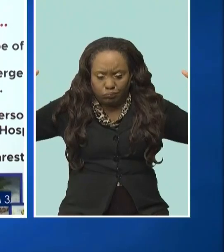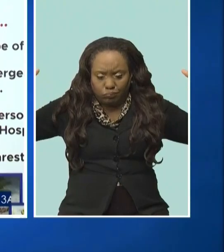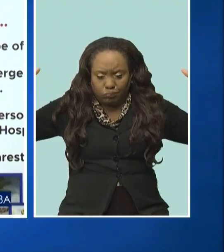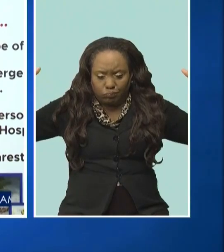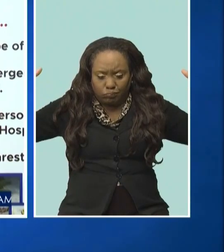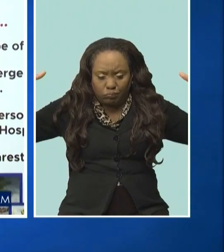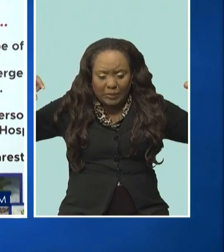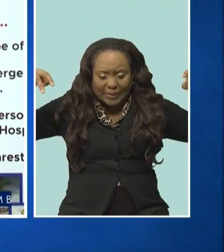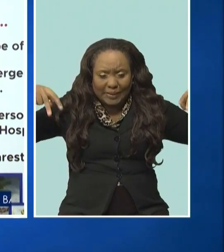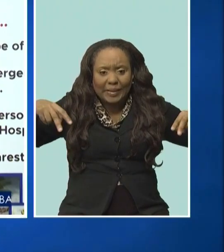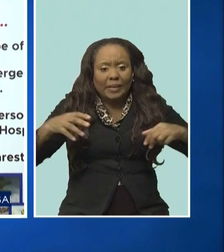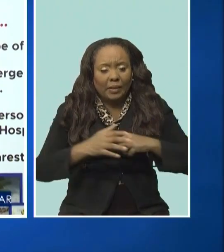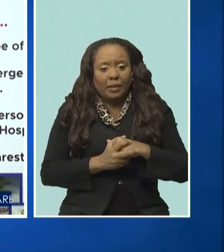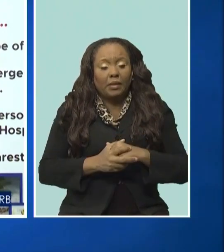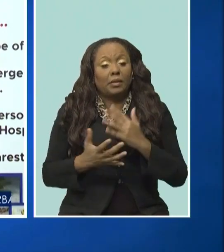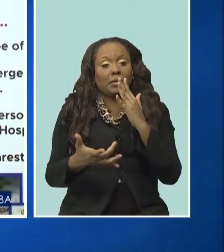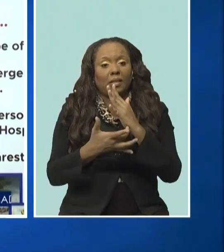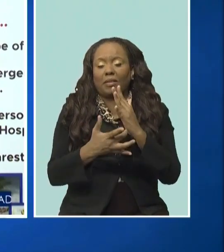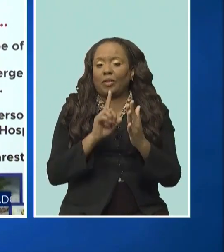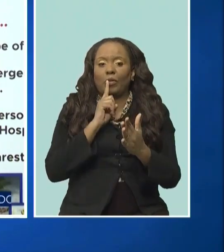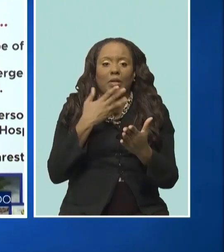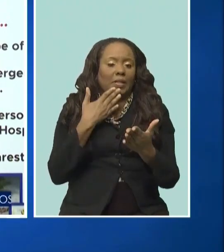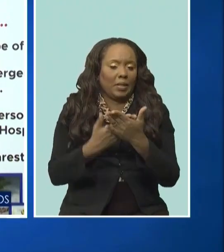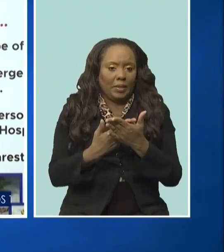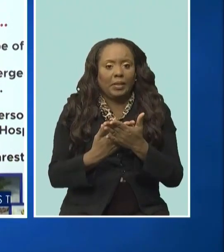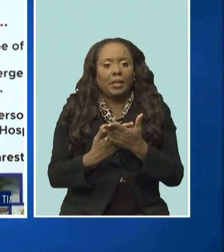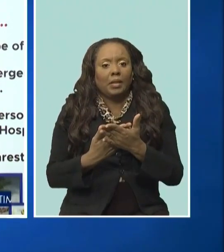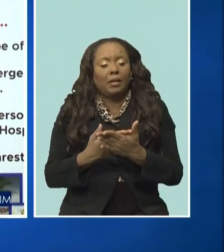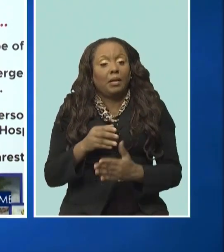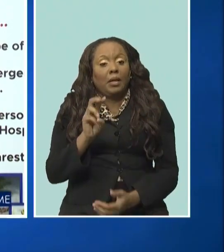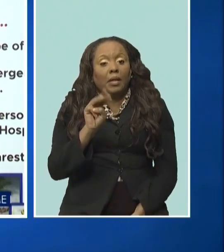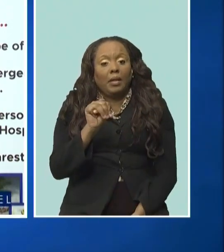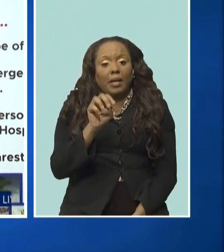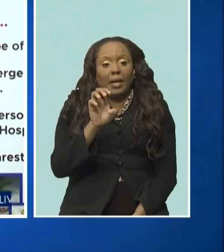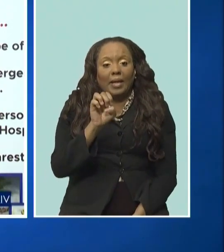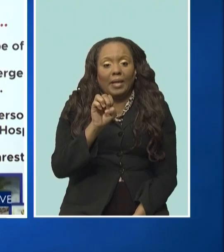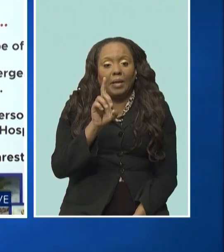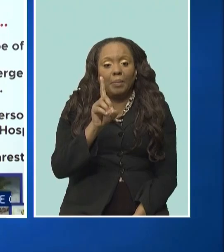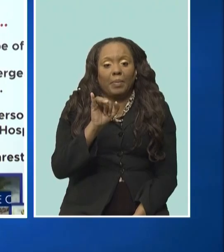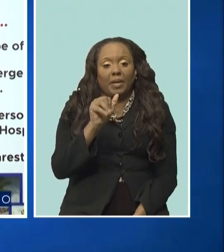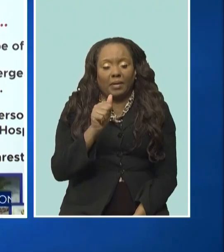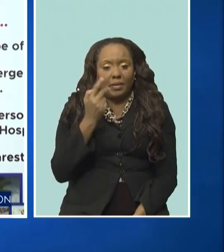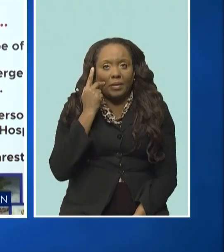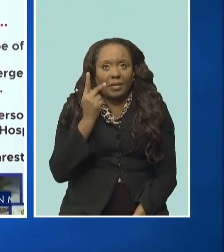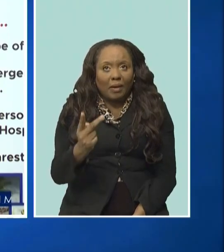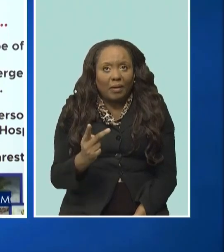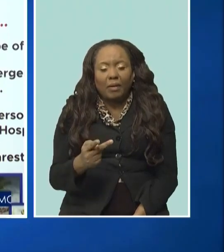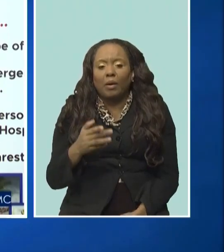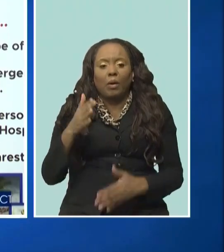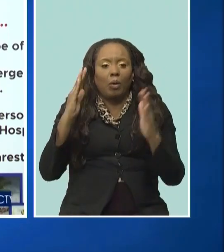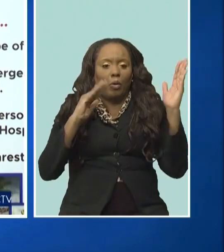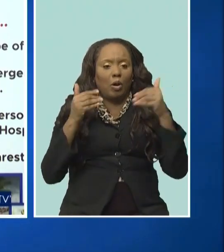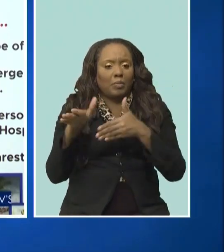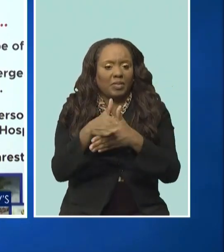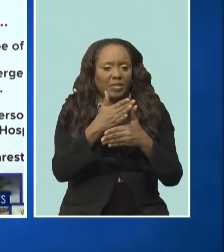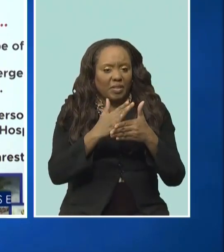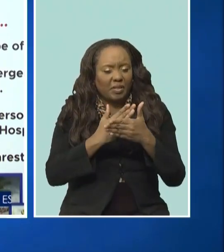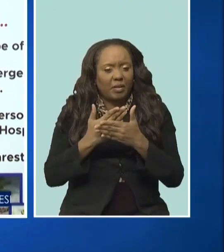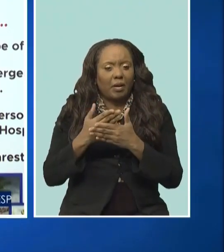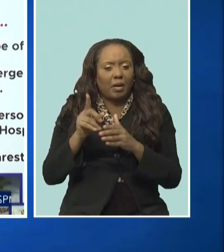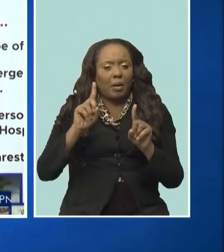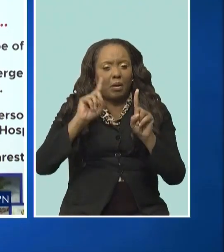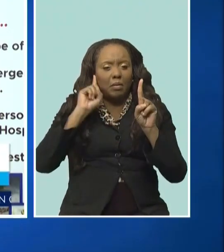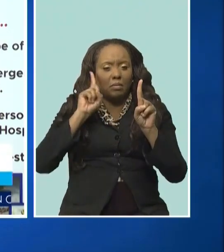technology was put to very, very good use this morning. The press was able to see some of it in action, so I hope to share some shots of it with you later.